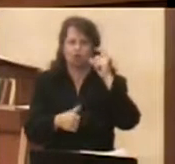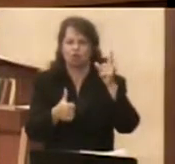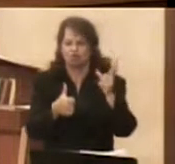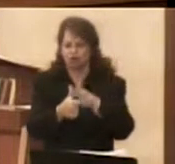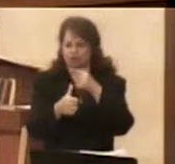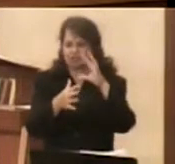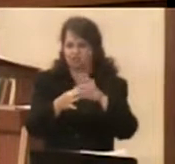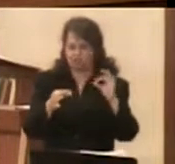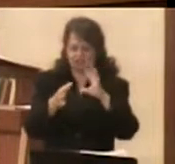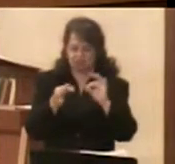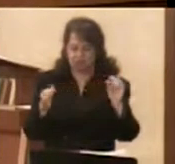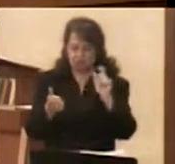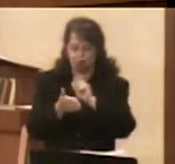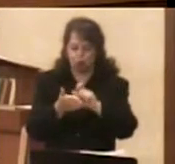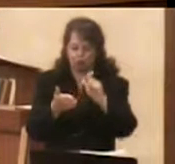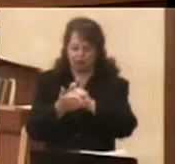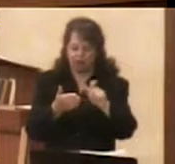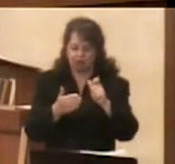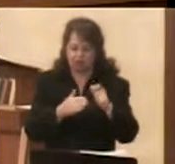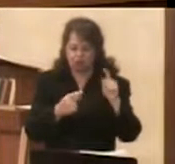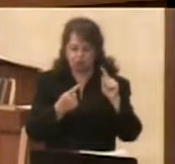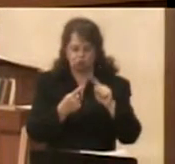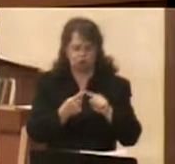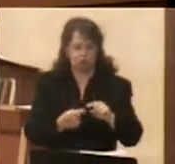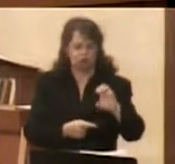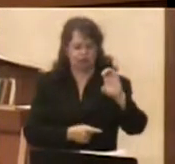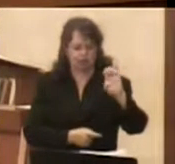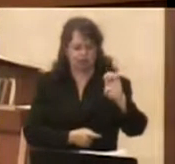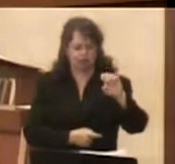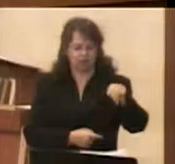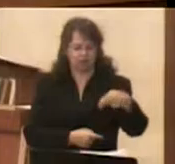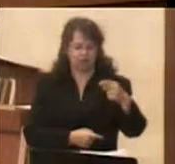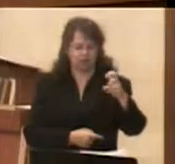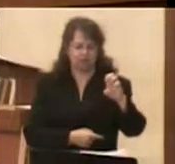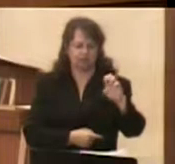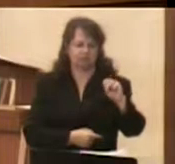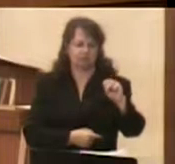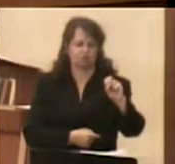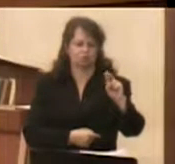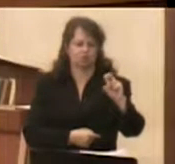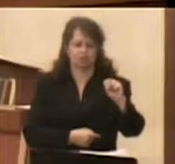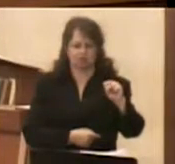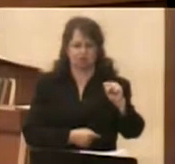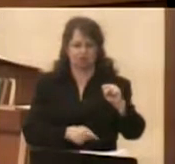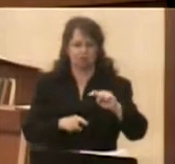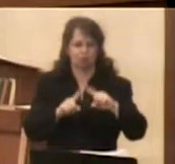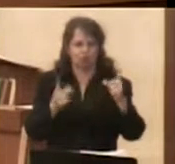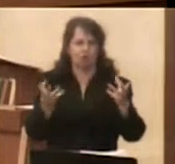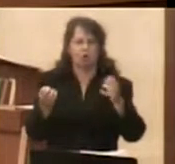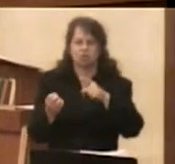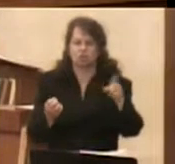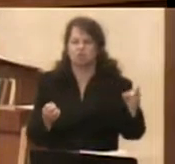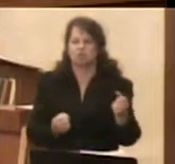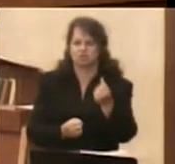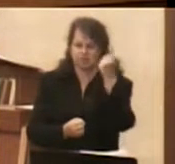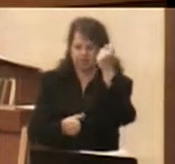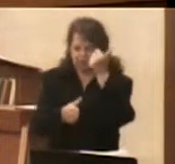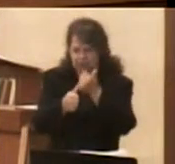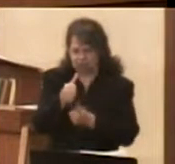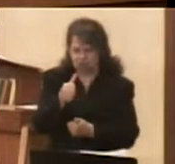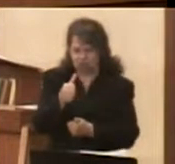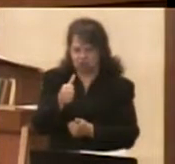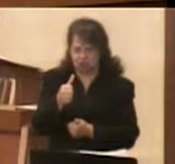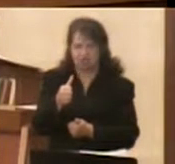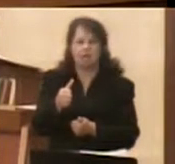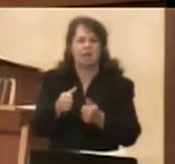the one written to Ephesus. But I want you to get a sense of all seven messages, at least briefly